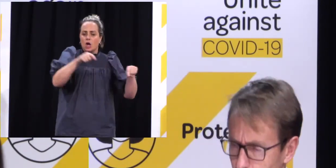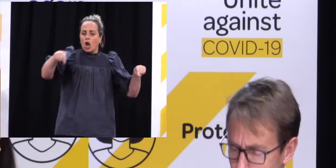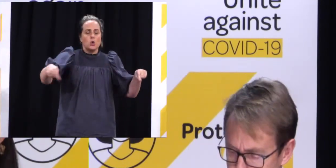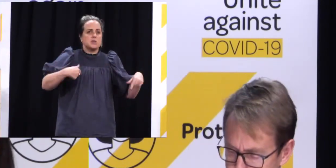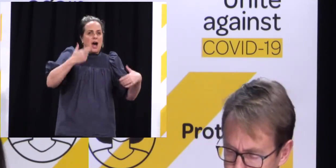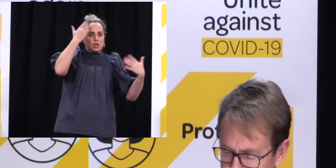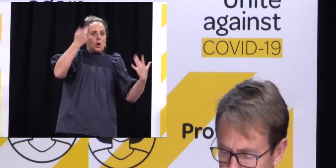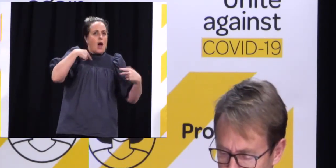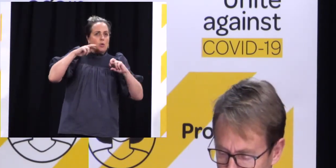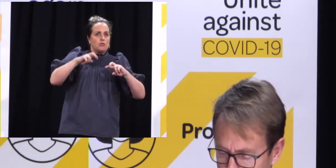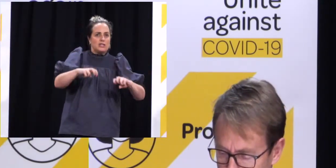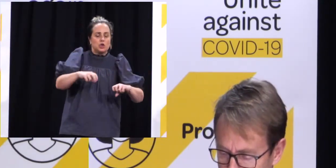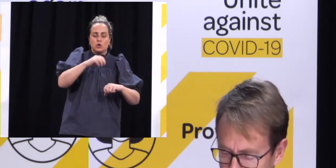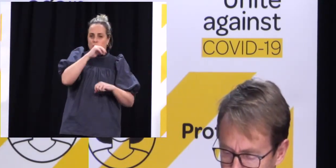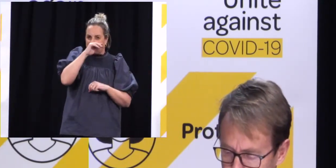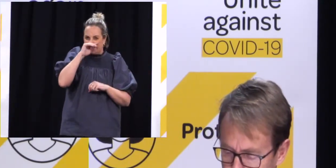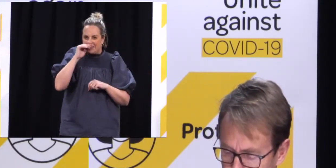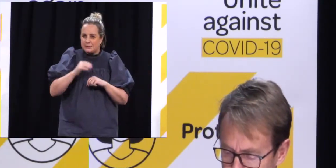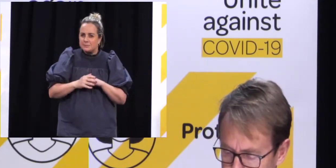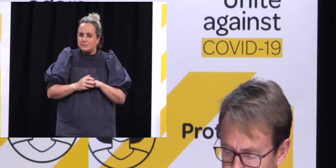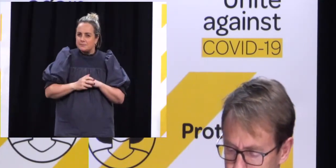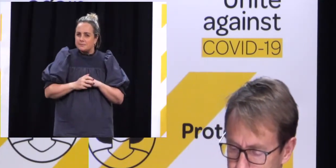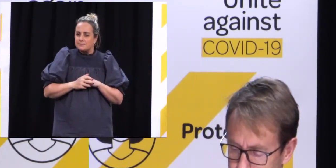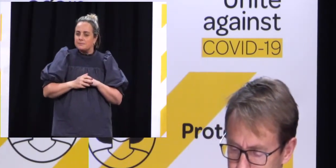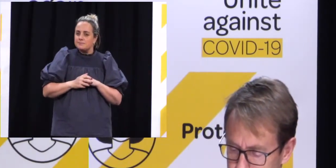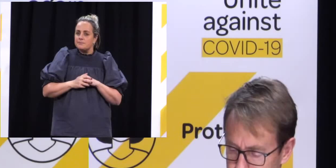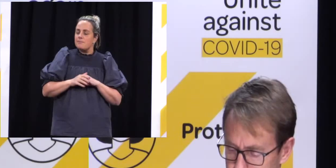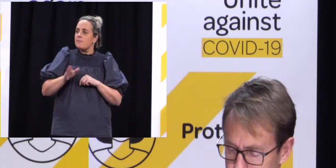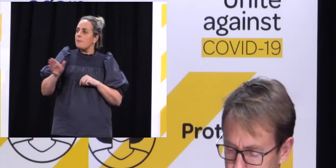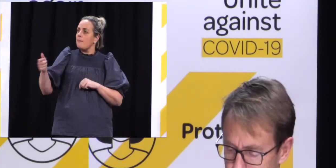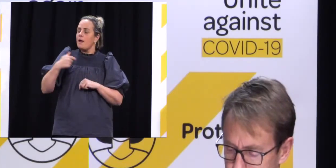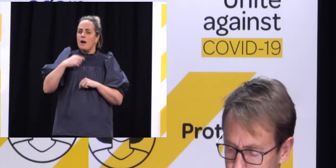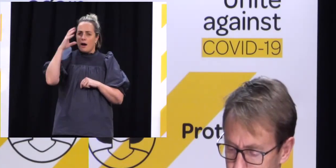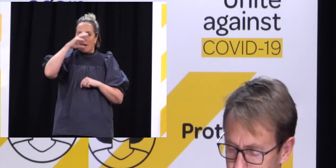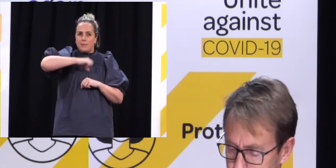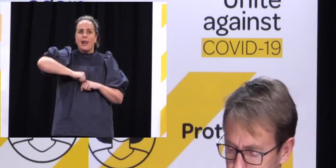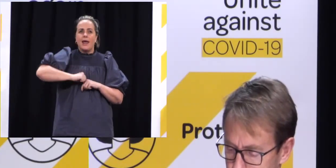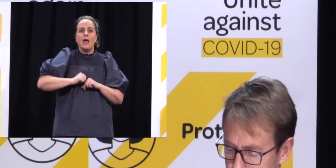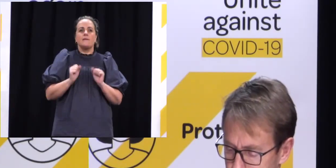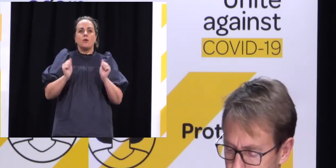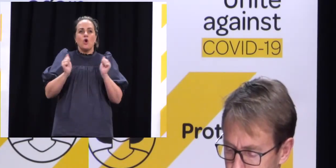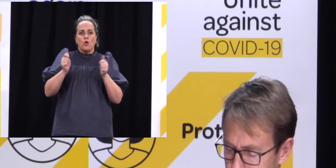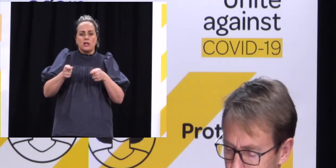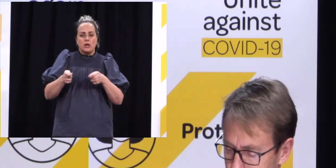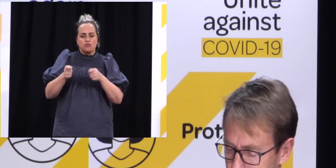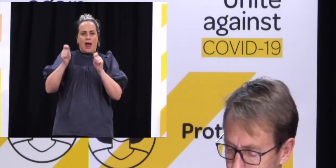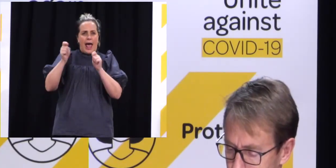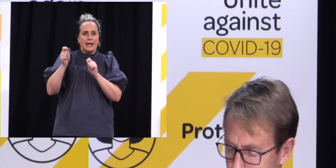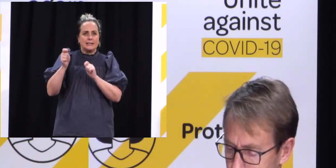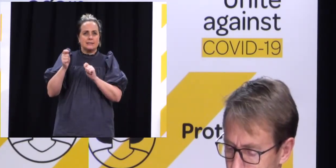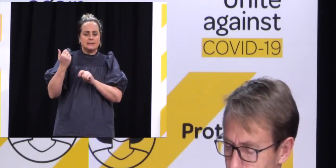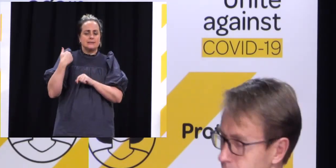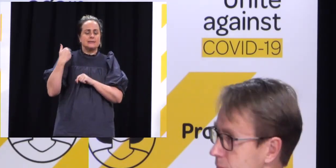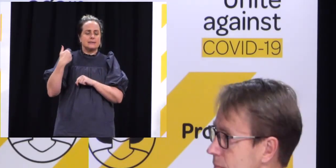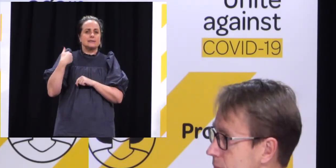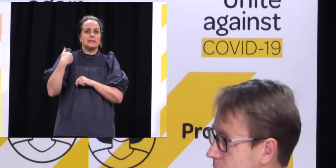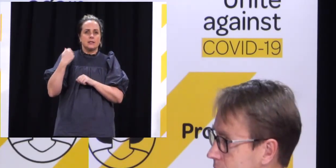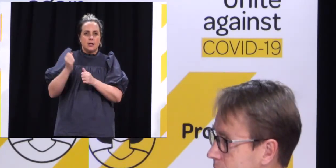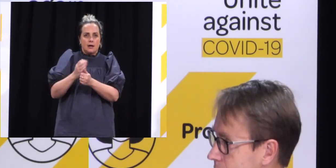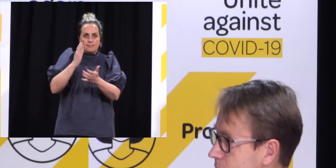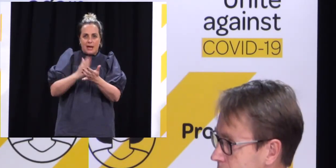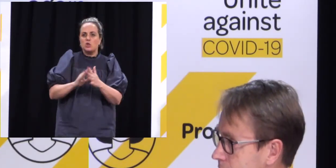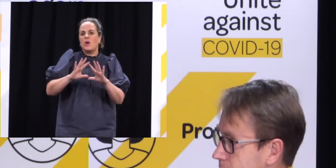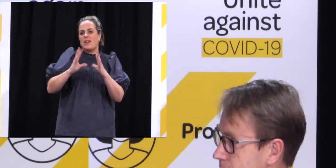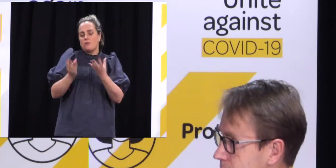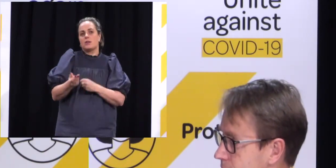Yeah, so we're aware of it, but there's been... Yes. I believe that has already been raised for us just to ensure that all of the measures that you